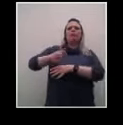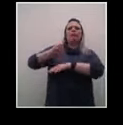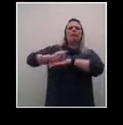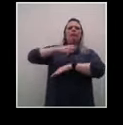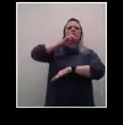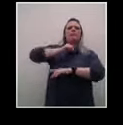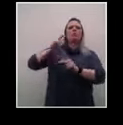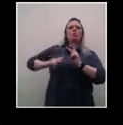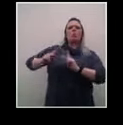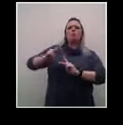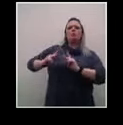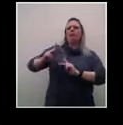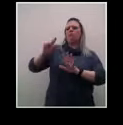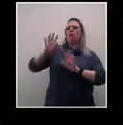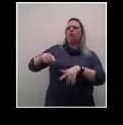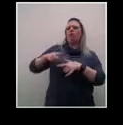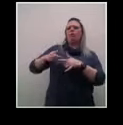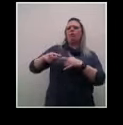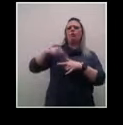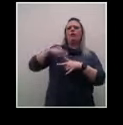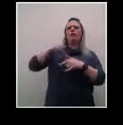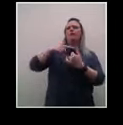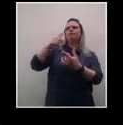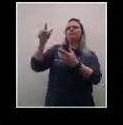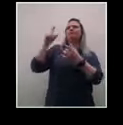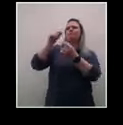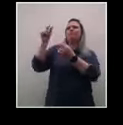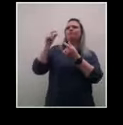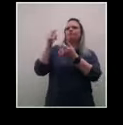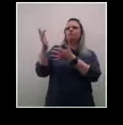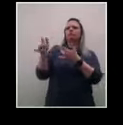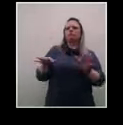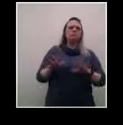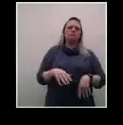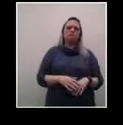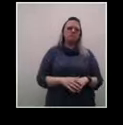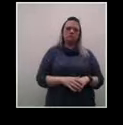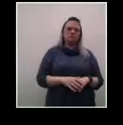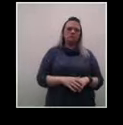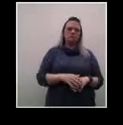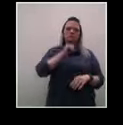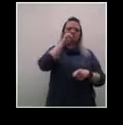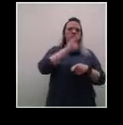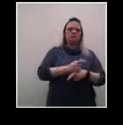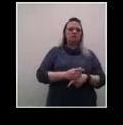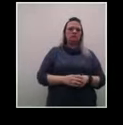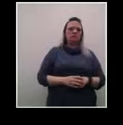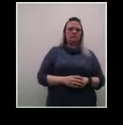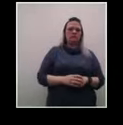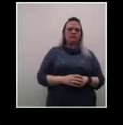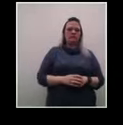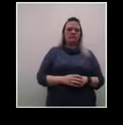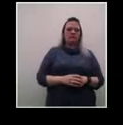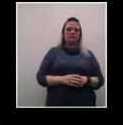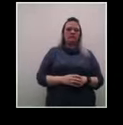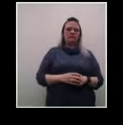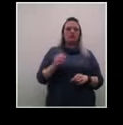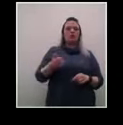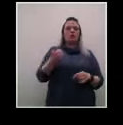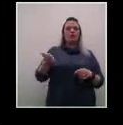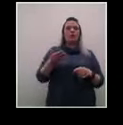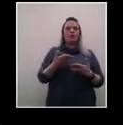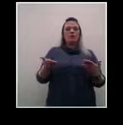about our business. That is not the correct thing to talk about. And we'll talk a little bit about what we think is the appropriate time to start maybe